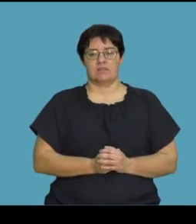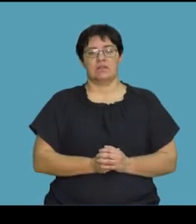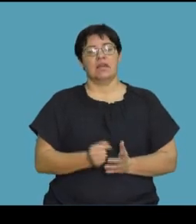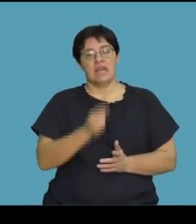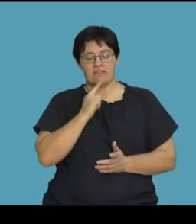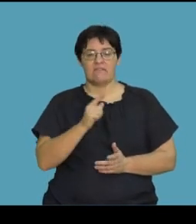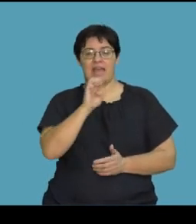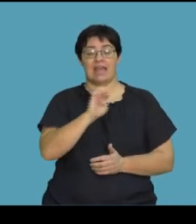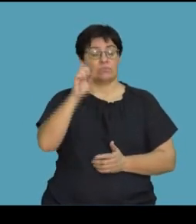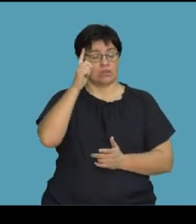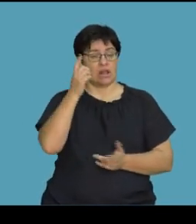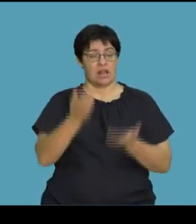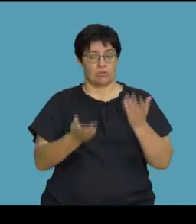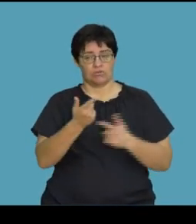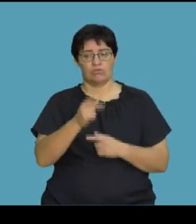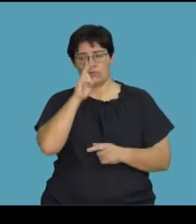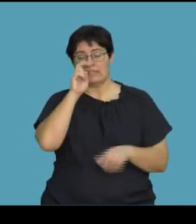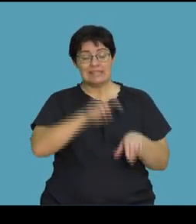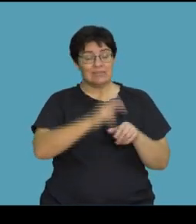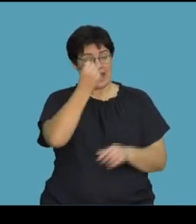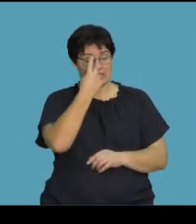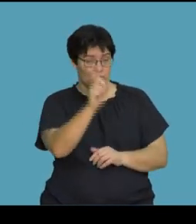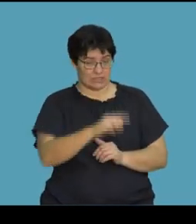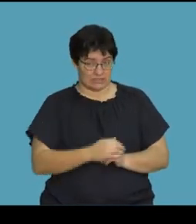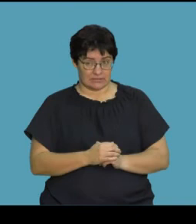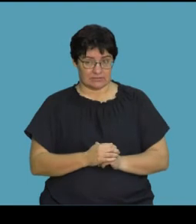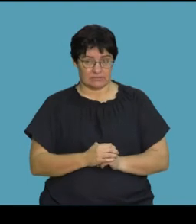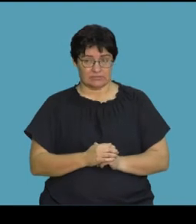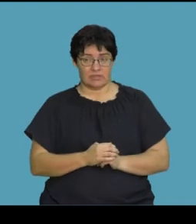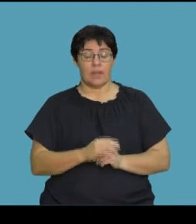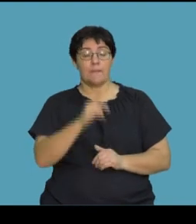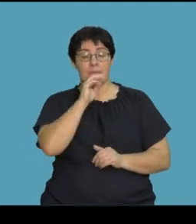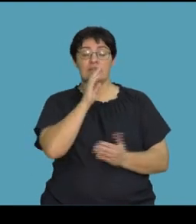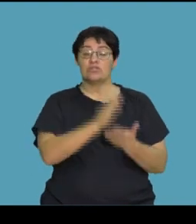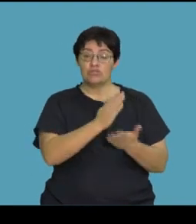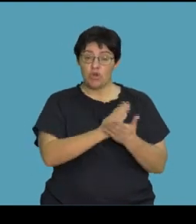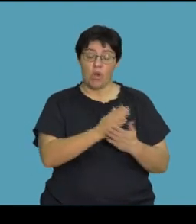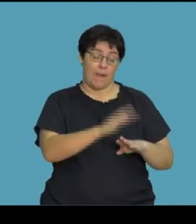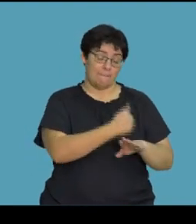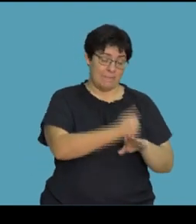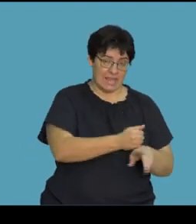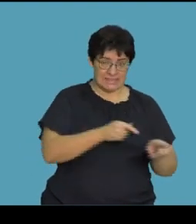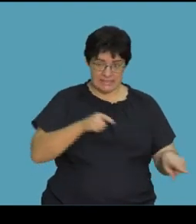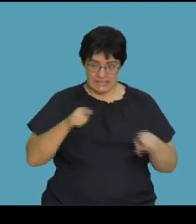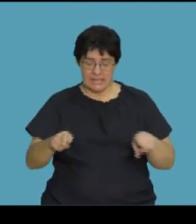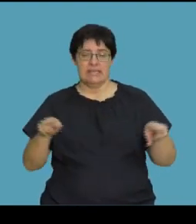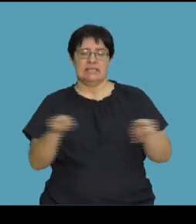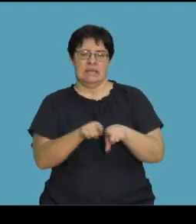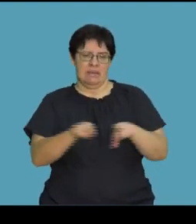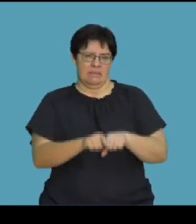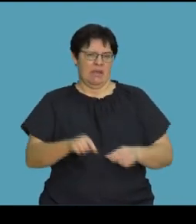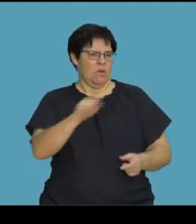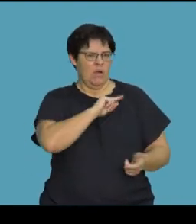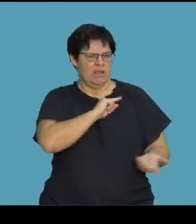exponential equations, what we need to understand here is we always need to make sure that our bases are the same.